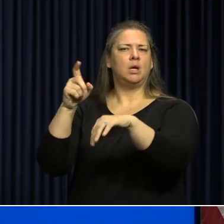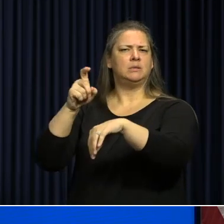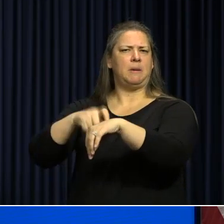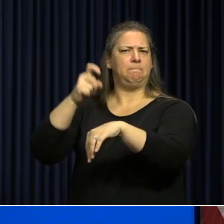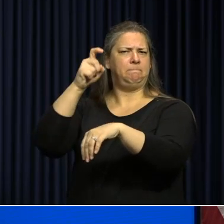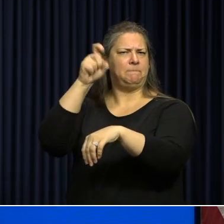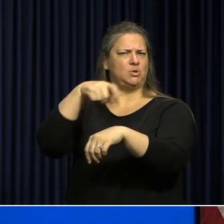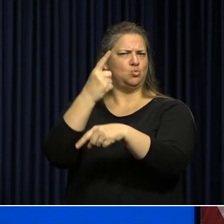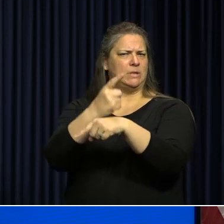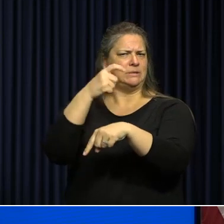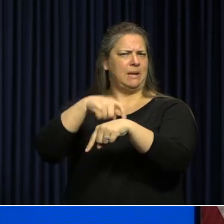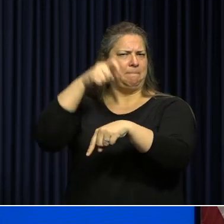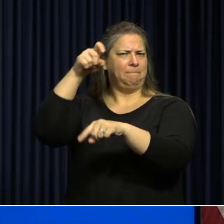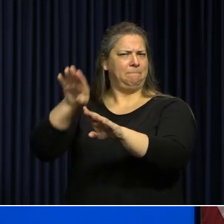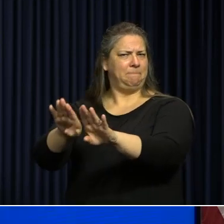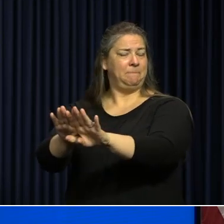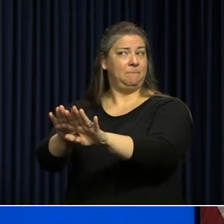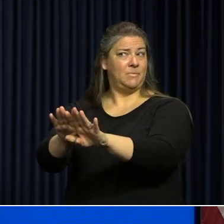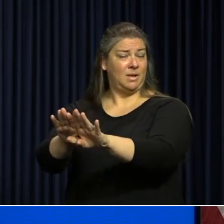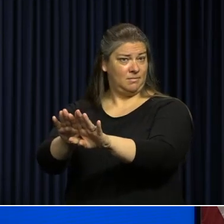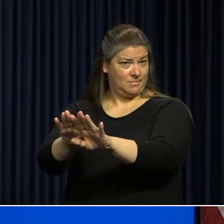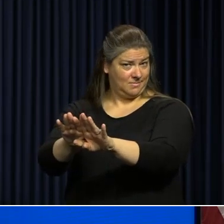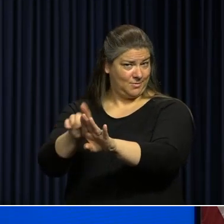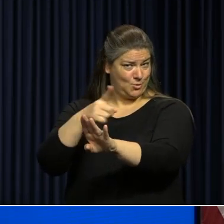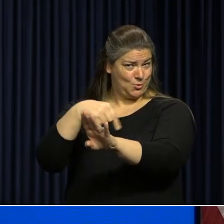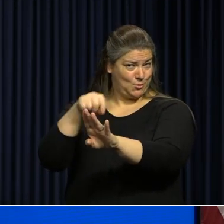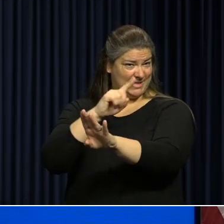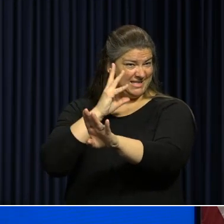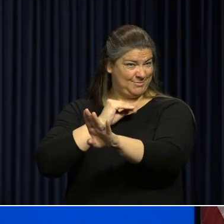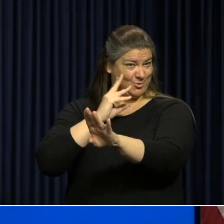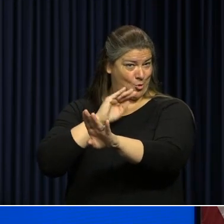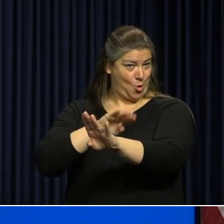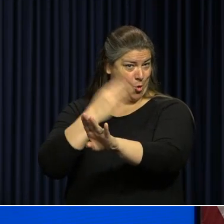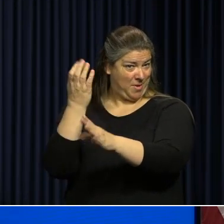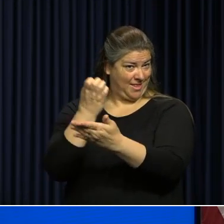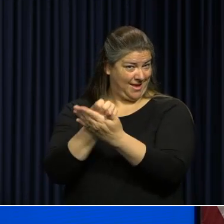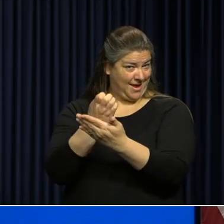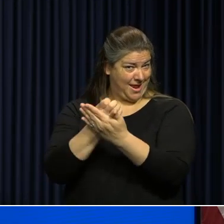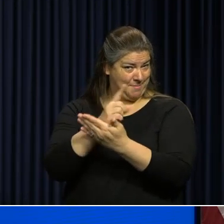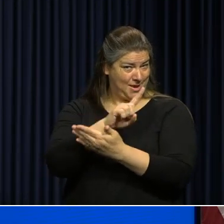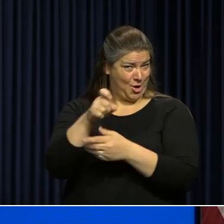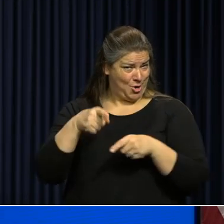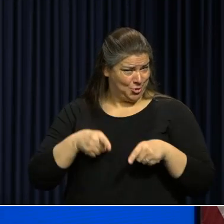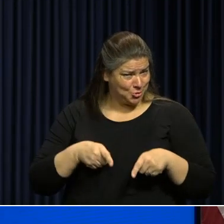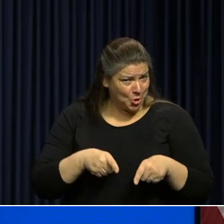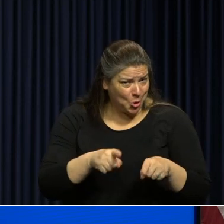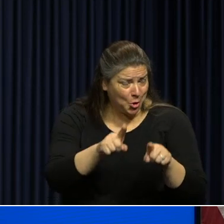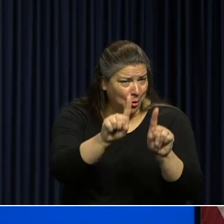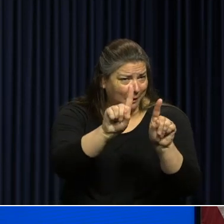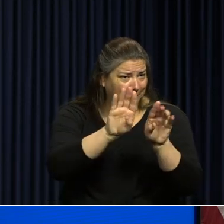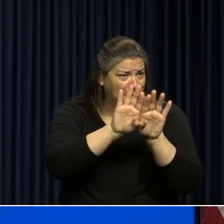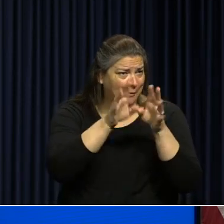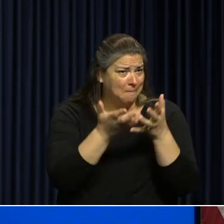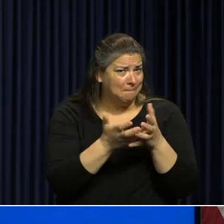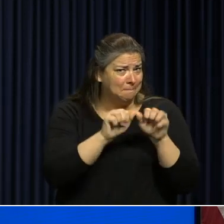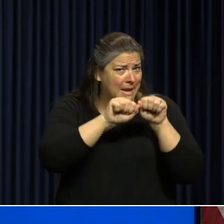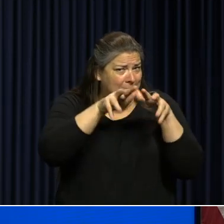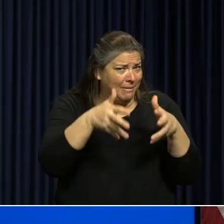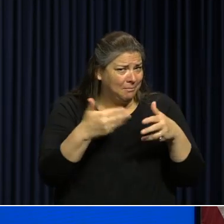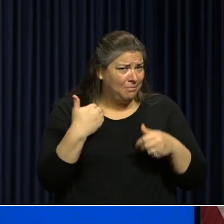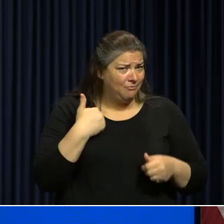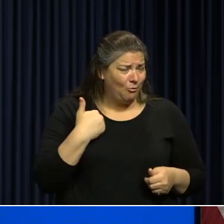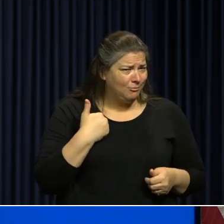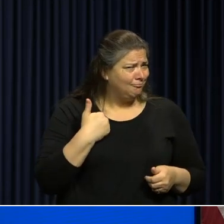us have ever had to reopen an economy during a worldwide pandemic before.